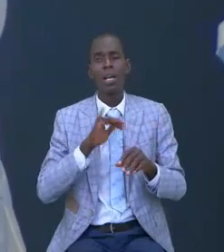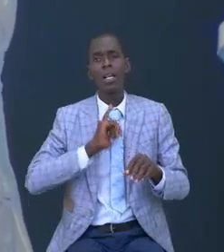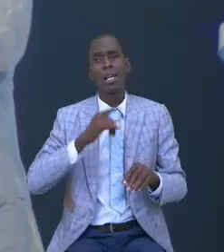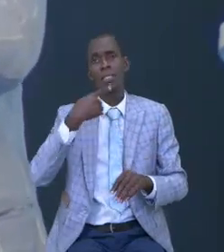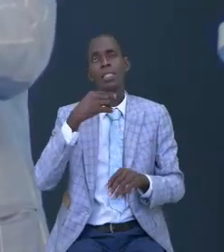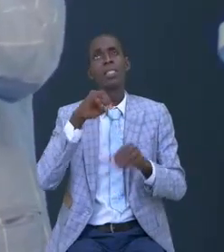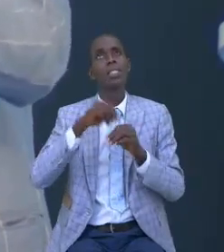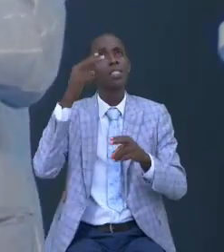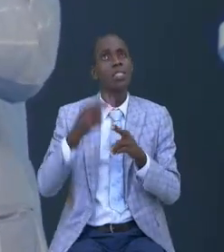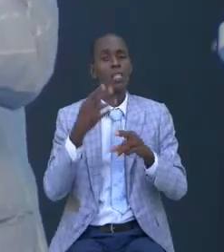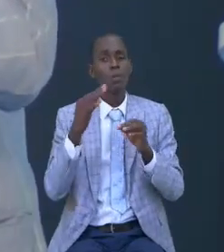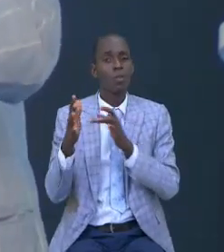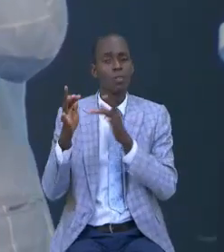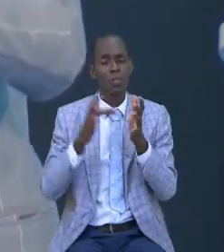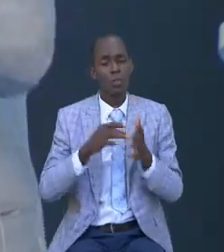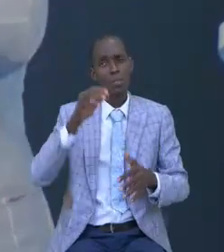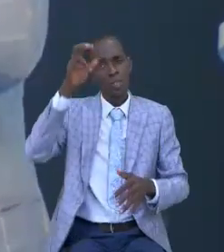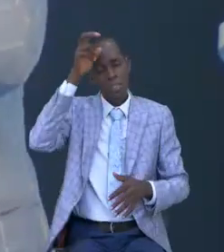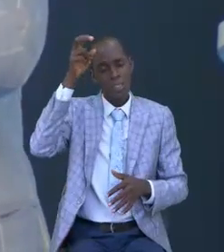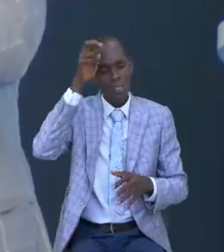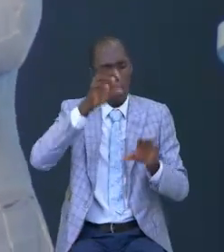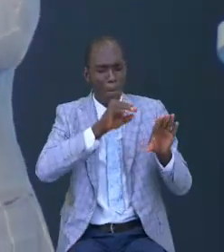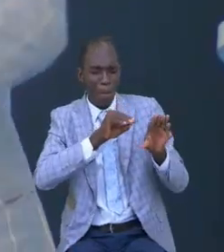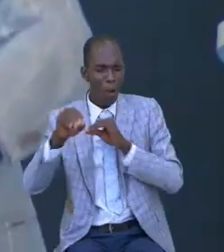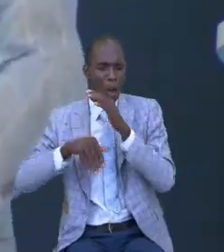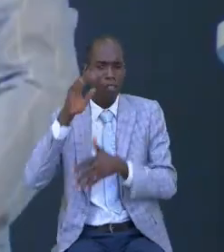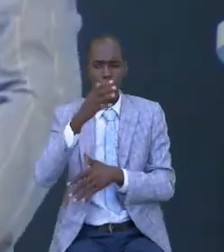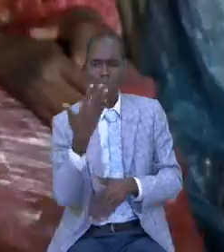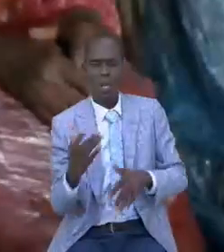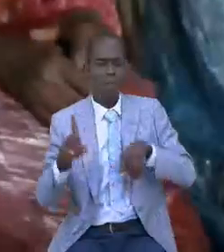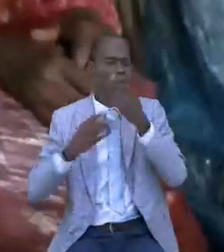of Jesus, demon, pack your load and go.